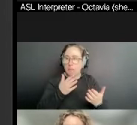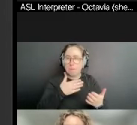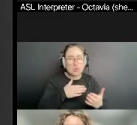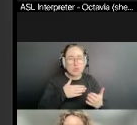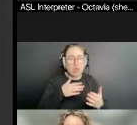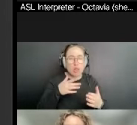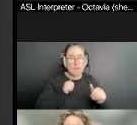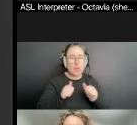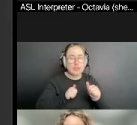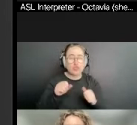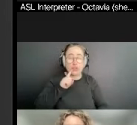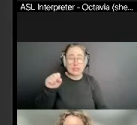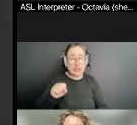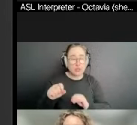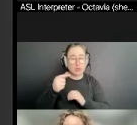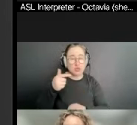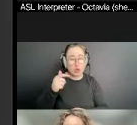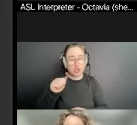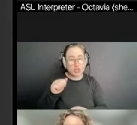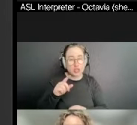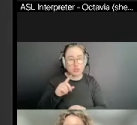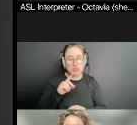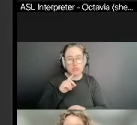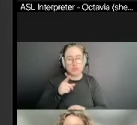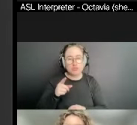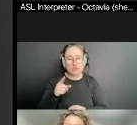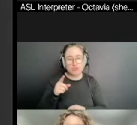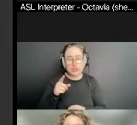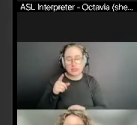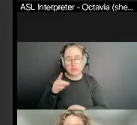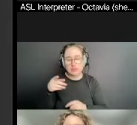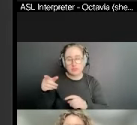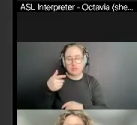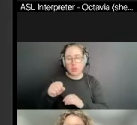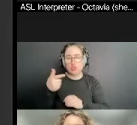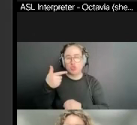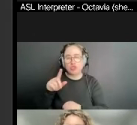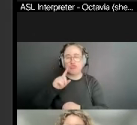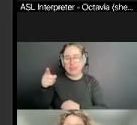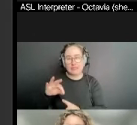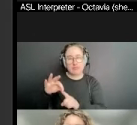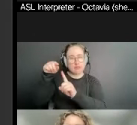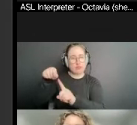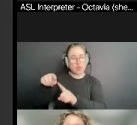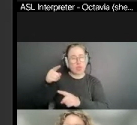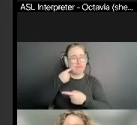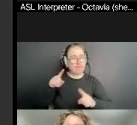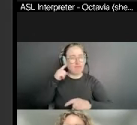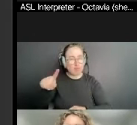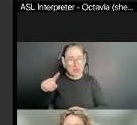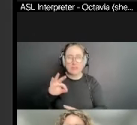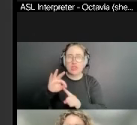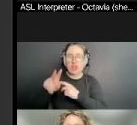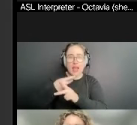Georgia is famous for a very specific, special kind of gospel music. So there's a lot of music, but there's also